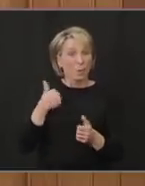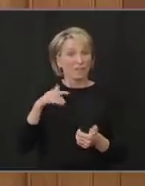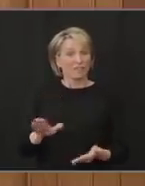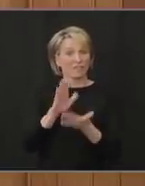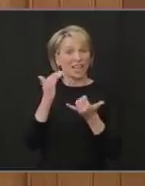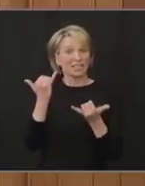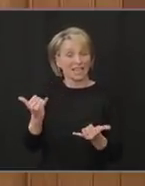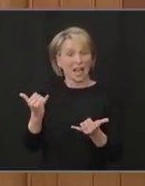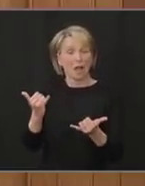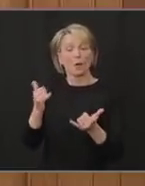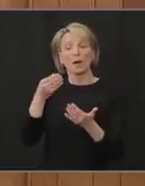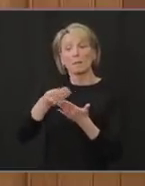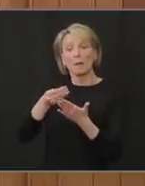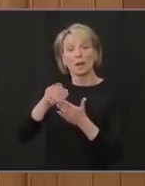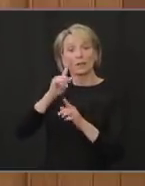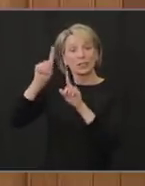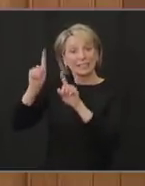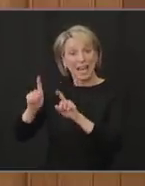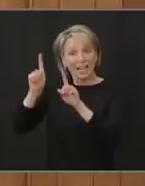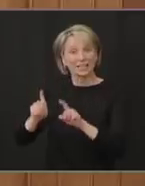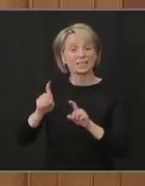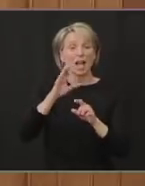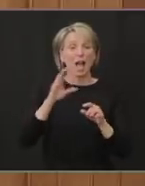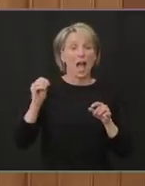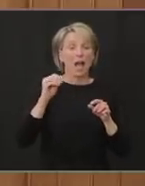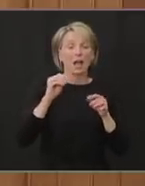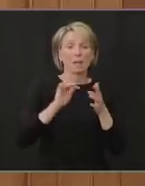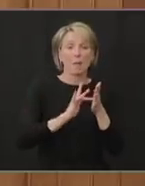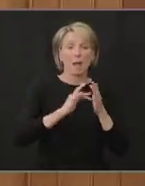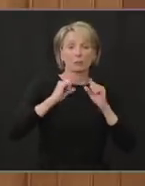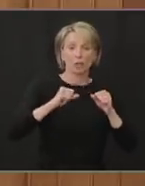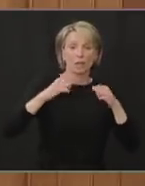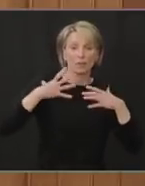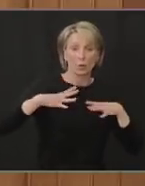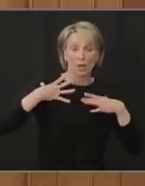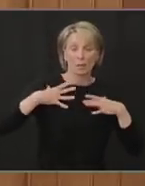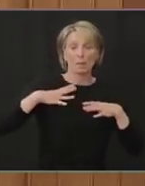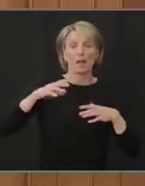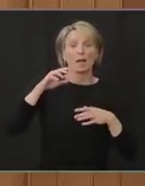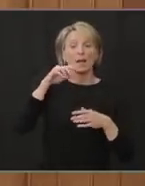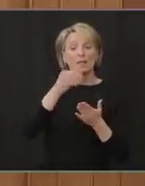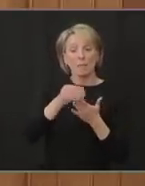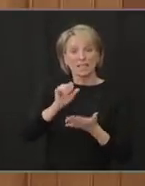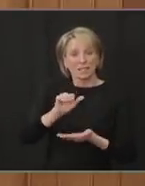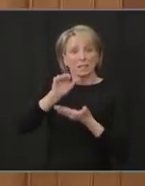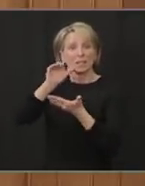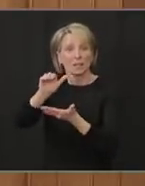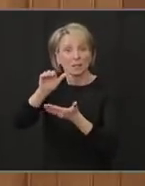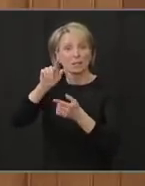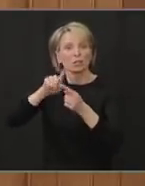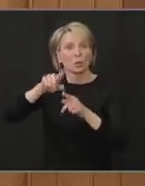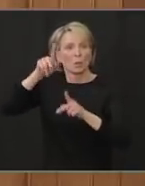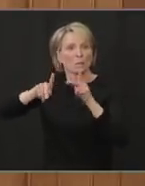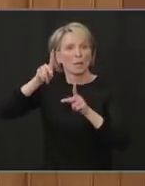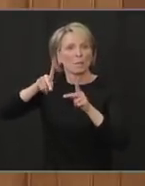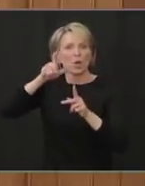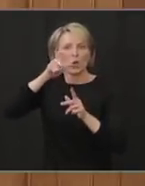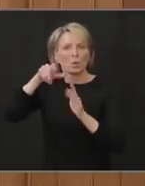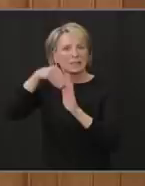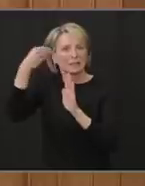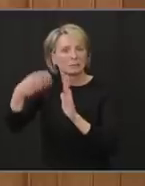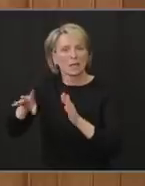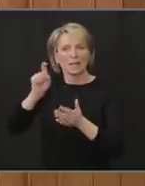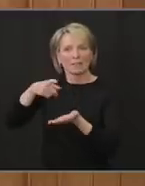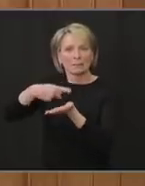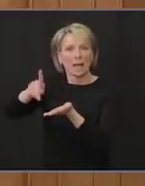the highest bidder, not necessarily to the places of greatest need. And only the federal government